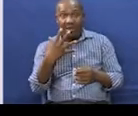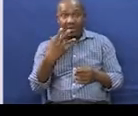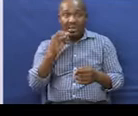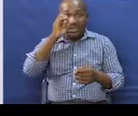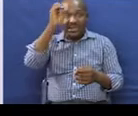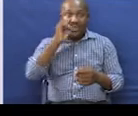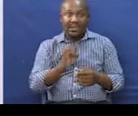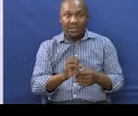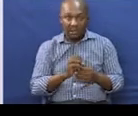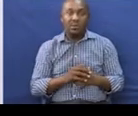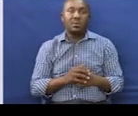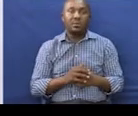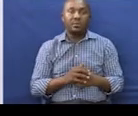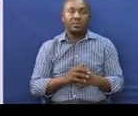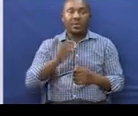liquid